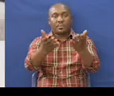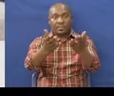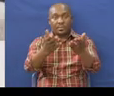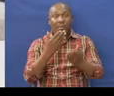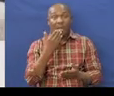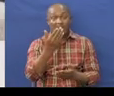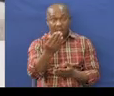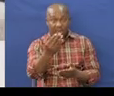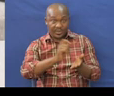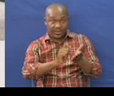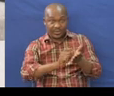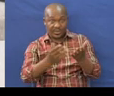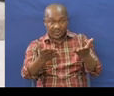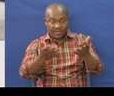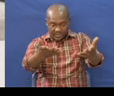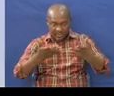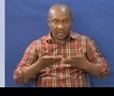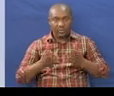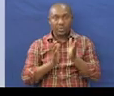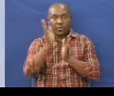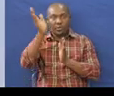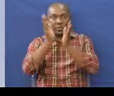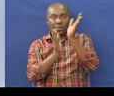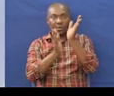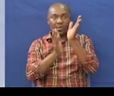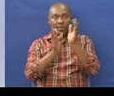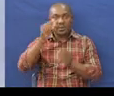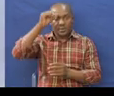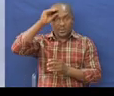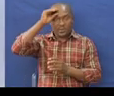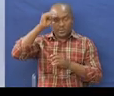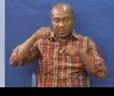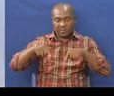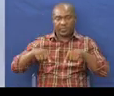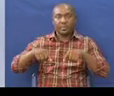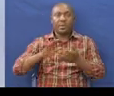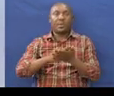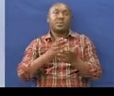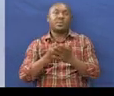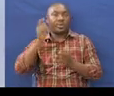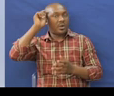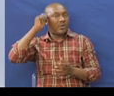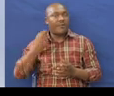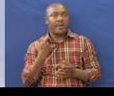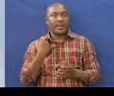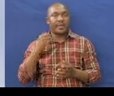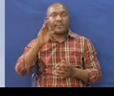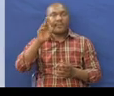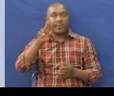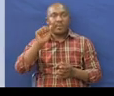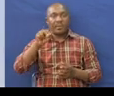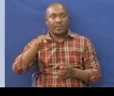Hello, dear student. Welcome to Geography Subject E. My name is Emmanuel Stanislaus from Tanzania Institute of Education. We'll